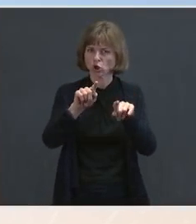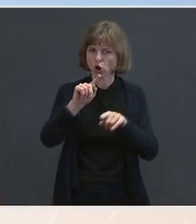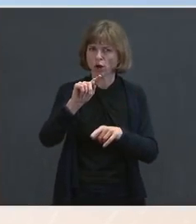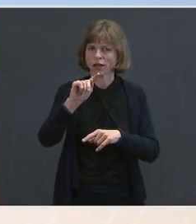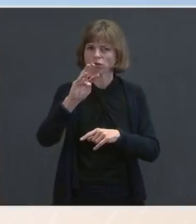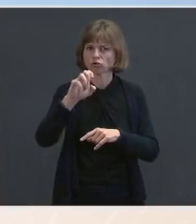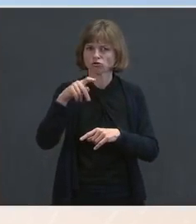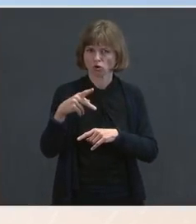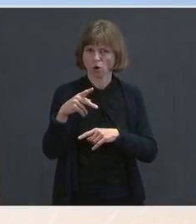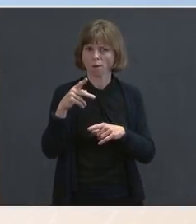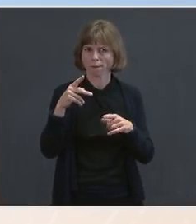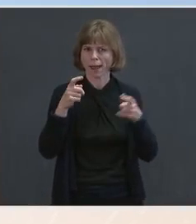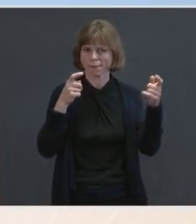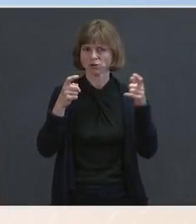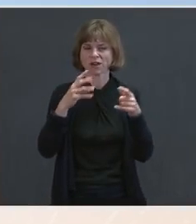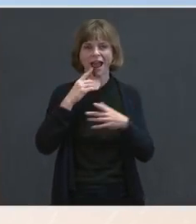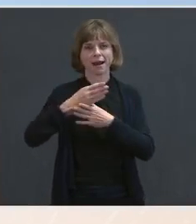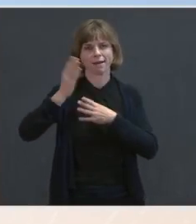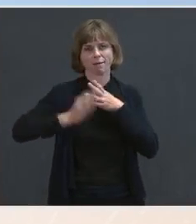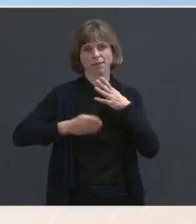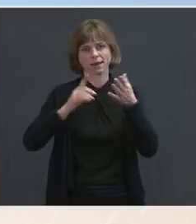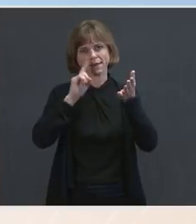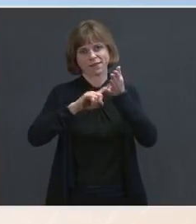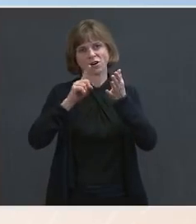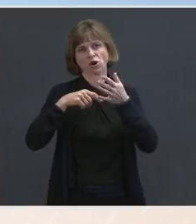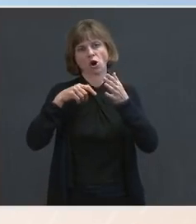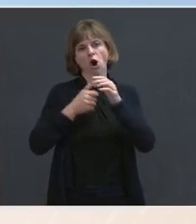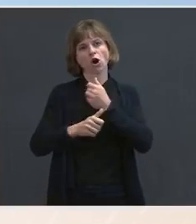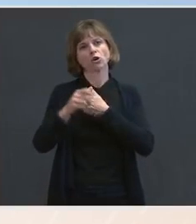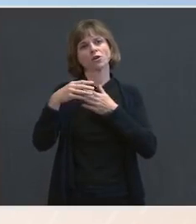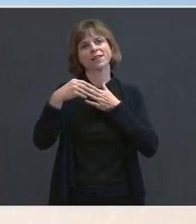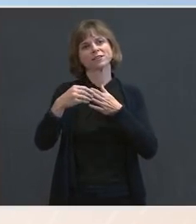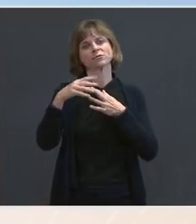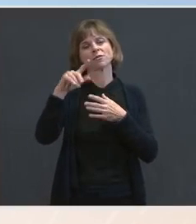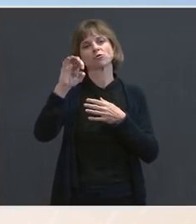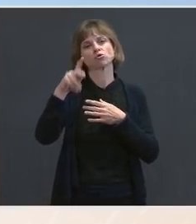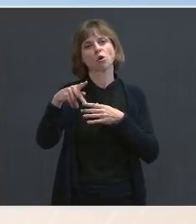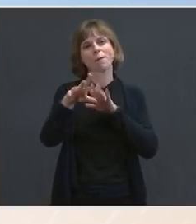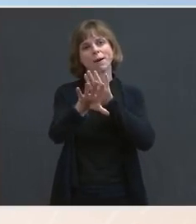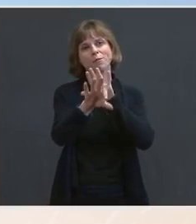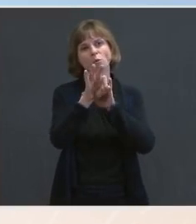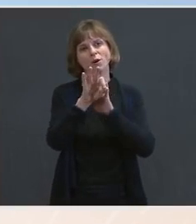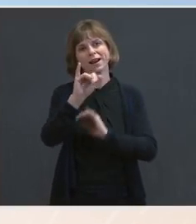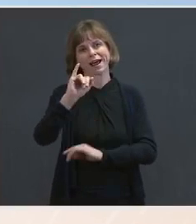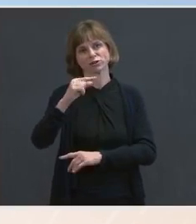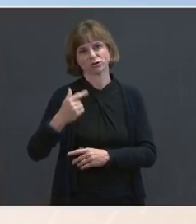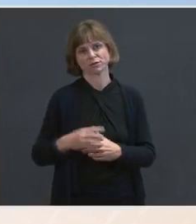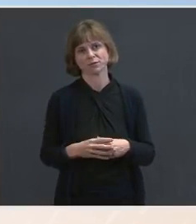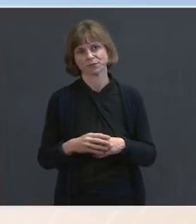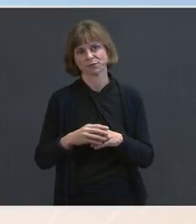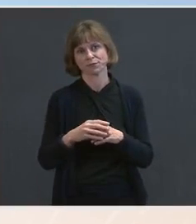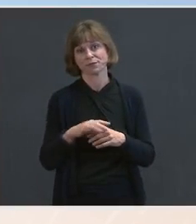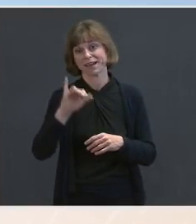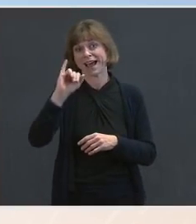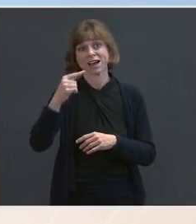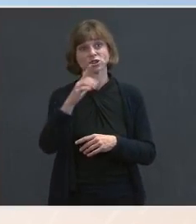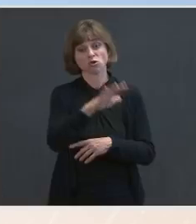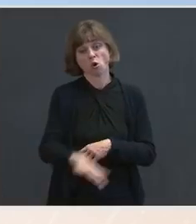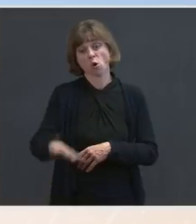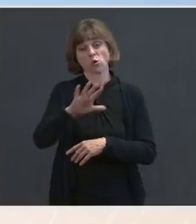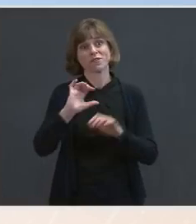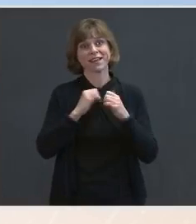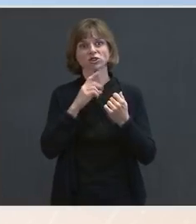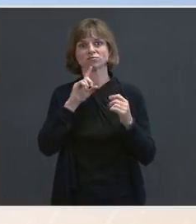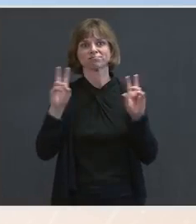and completed the investigation under the leadership of a Trump-appointed Inspector General. The Inspector Generals across agencies are independent for a